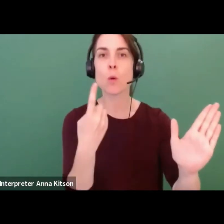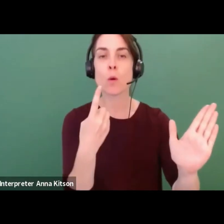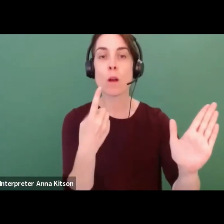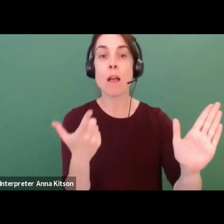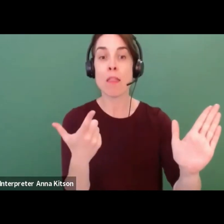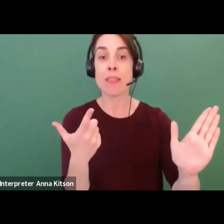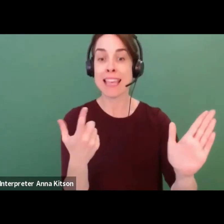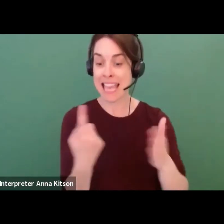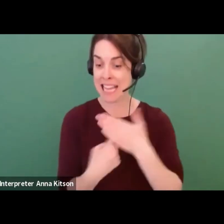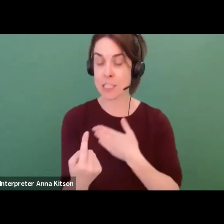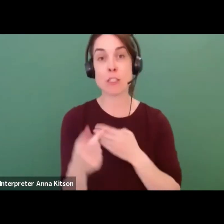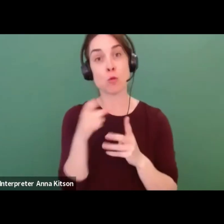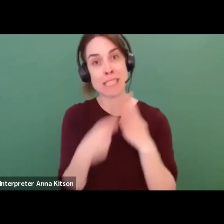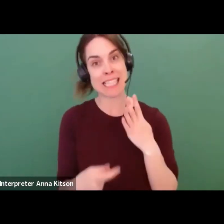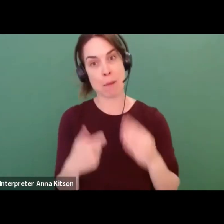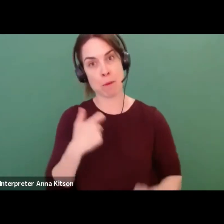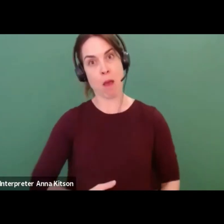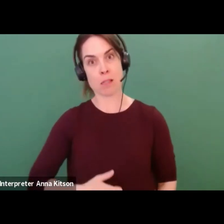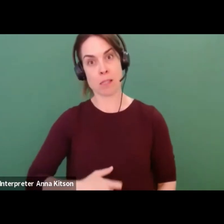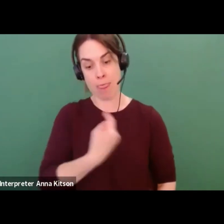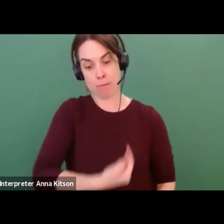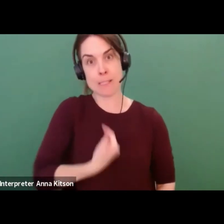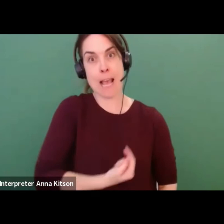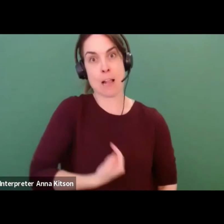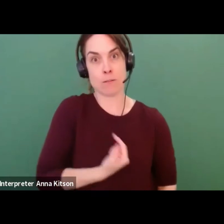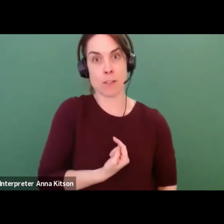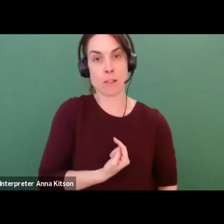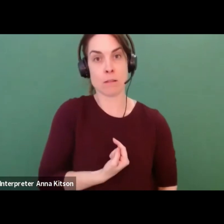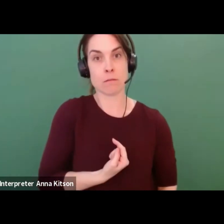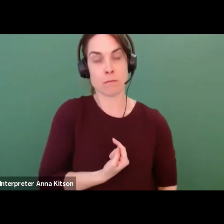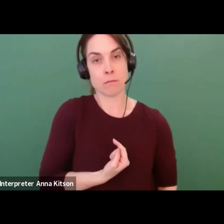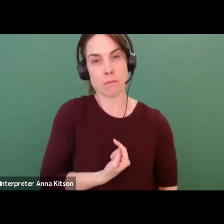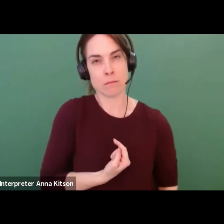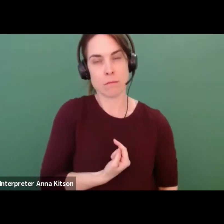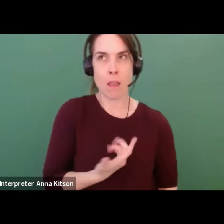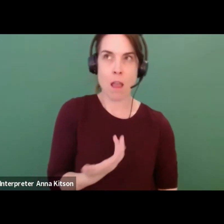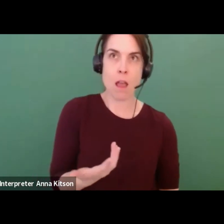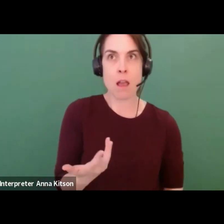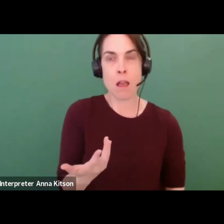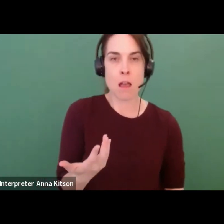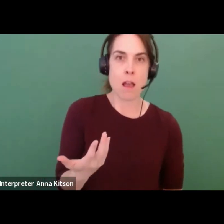who has faced discrimination in general. There are a couple of